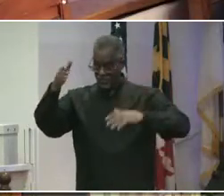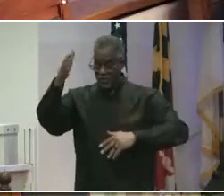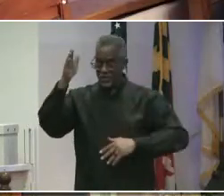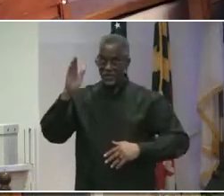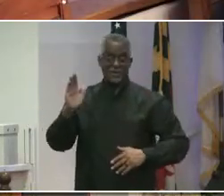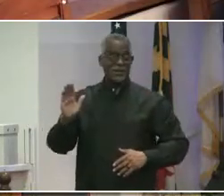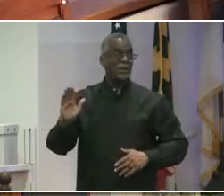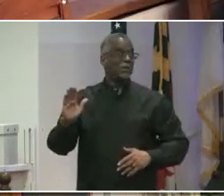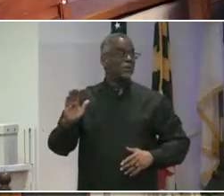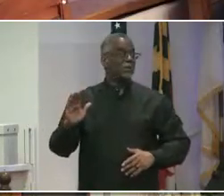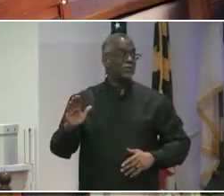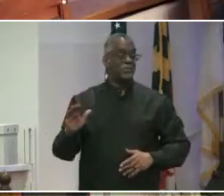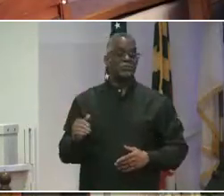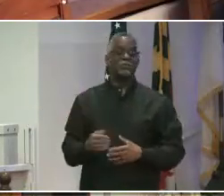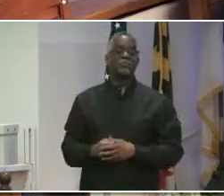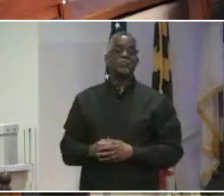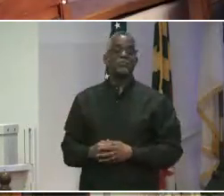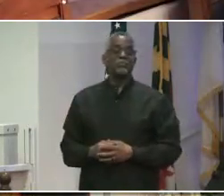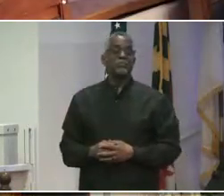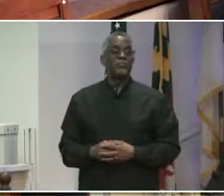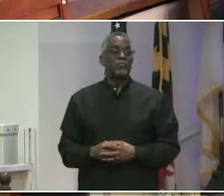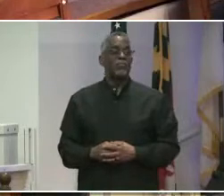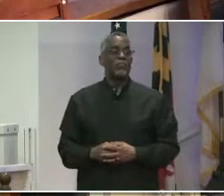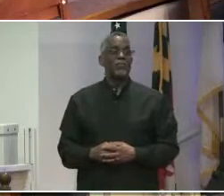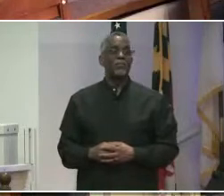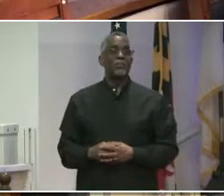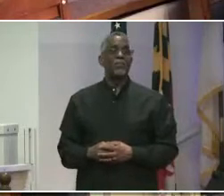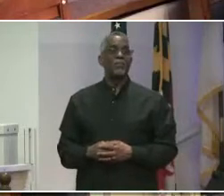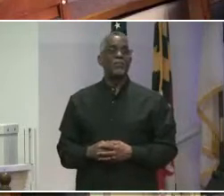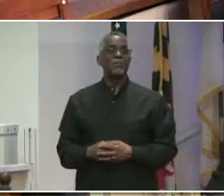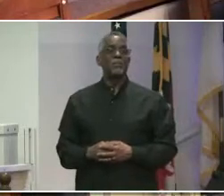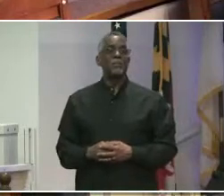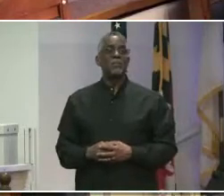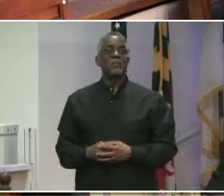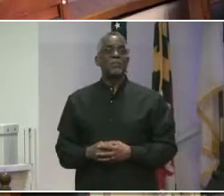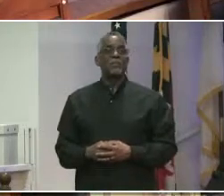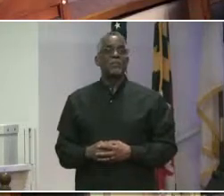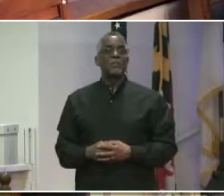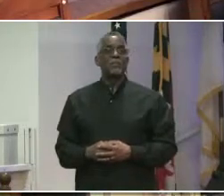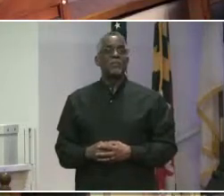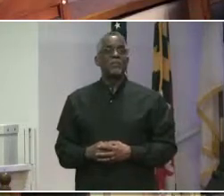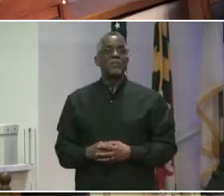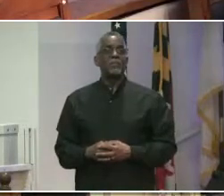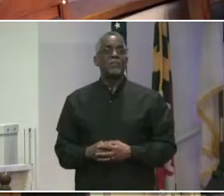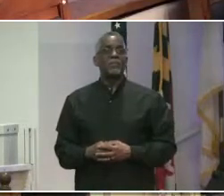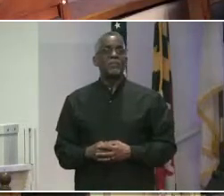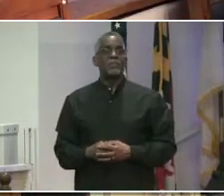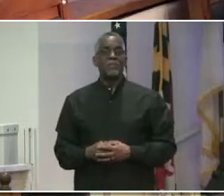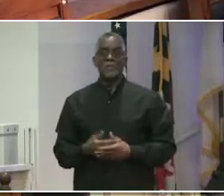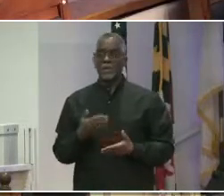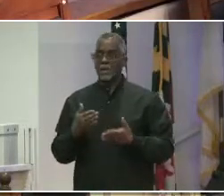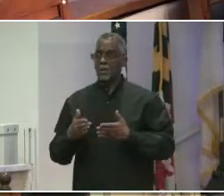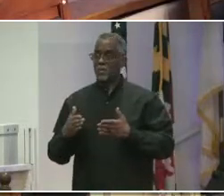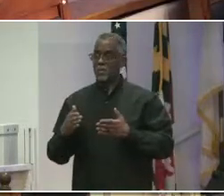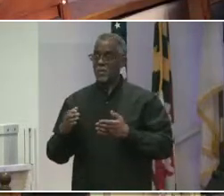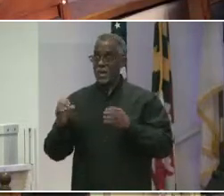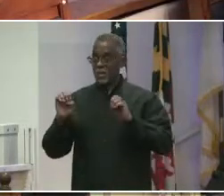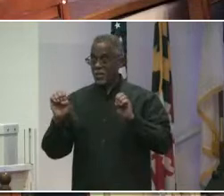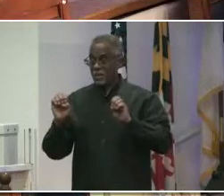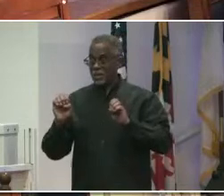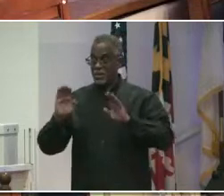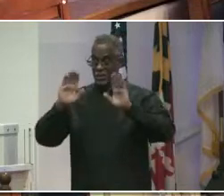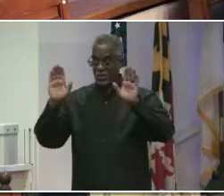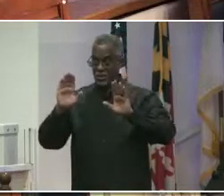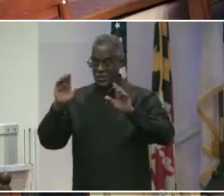on. Come on. Y'all hang in there. Because maybe Easter might be a surprise too. Amen, amen,